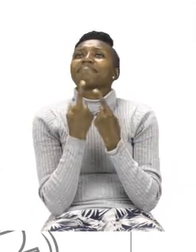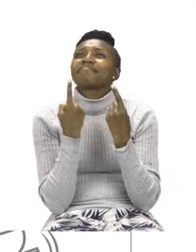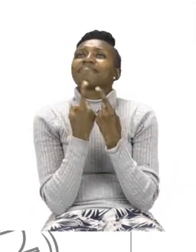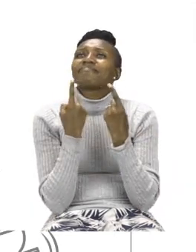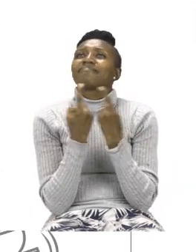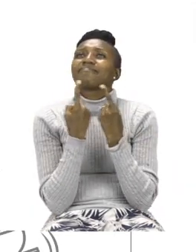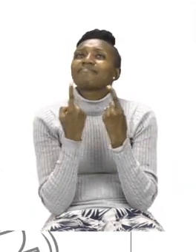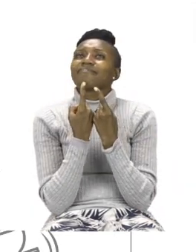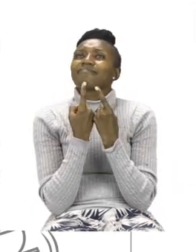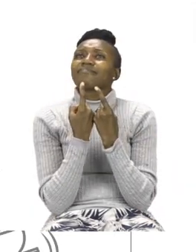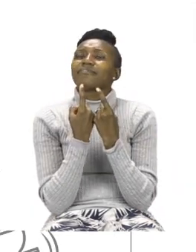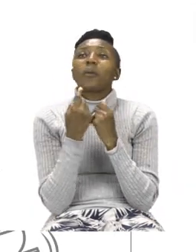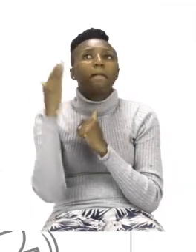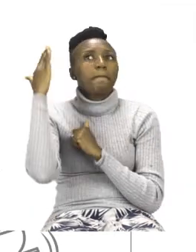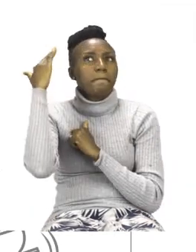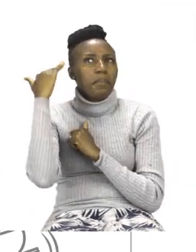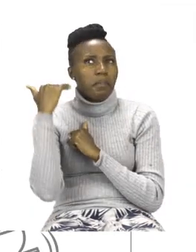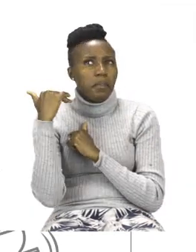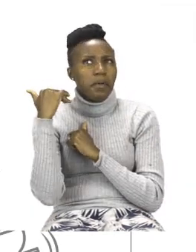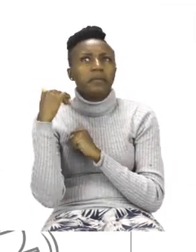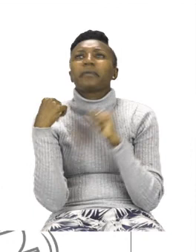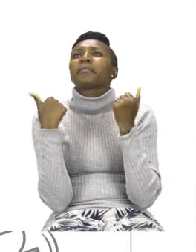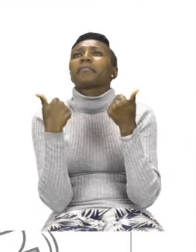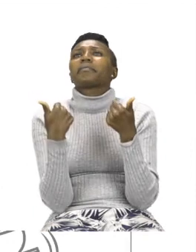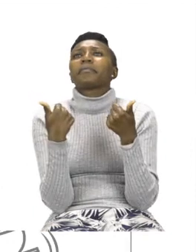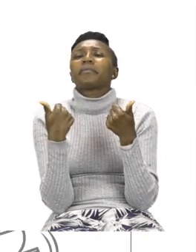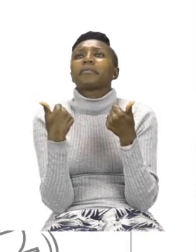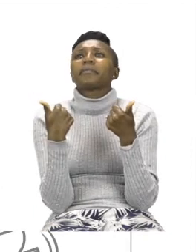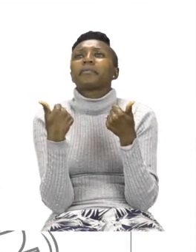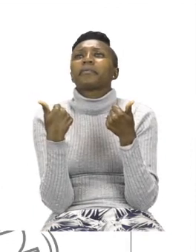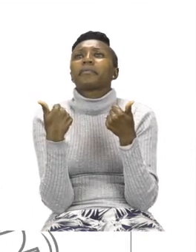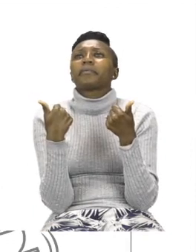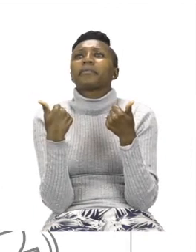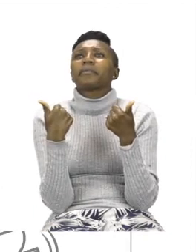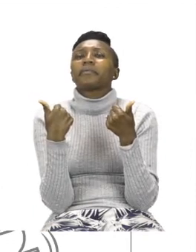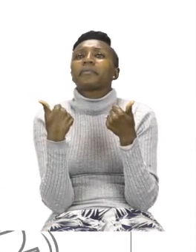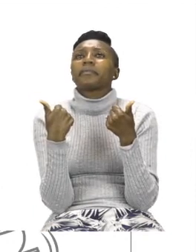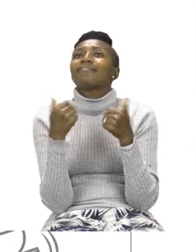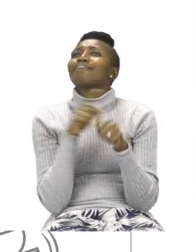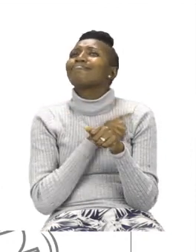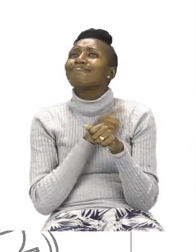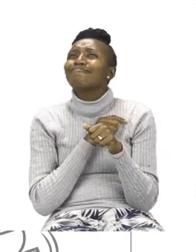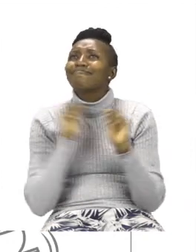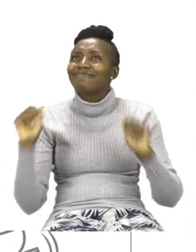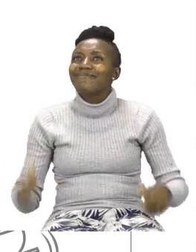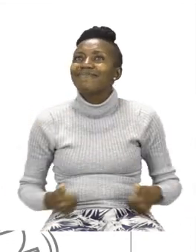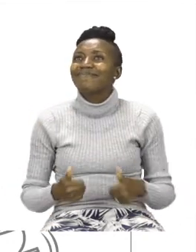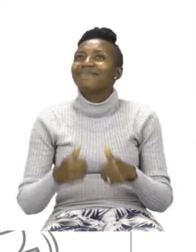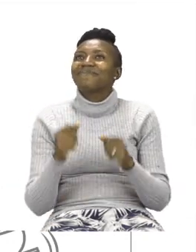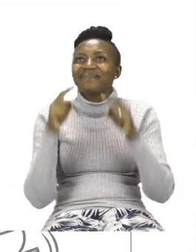is a good behavior. You can tell it's good because both boys are smiling and they are